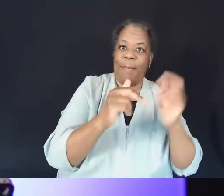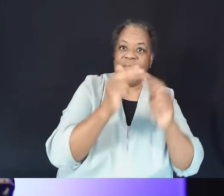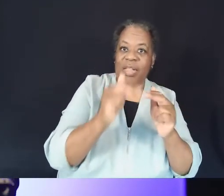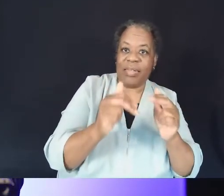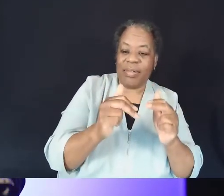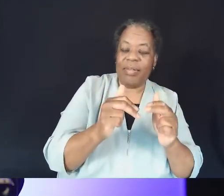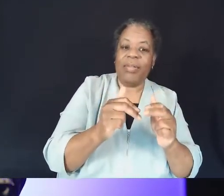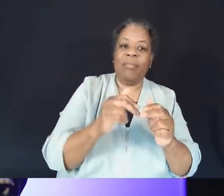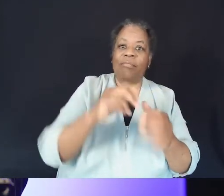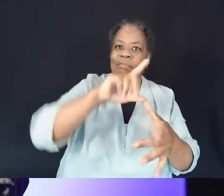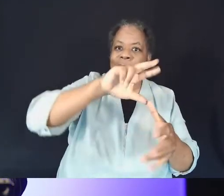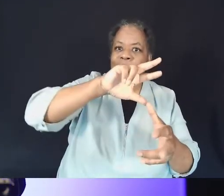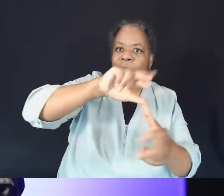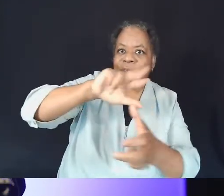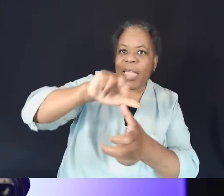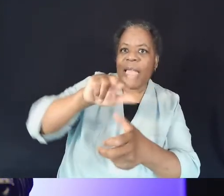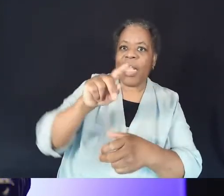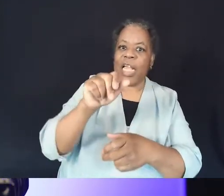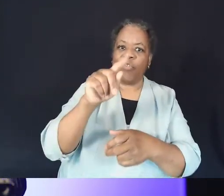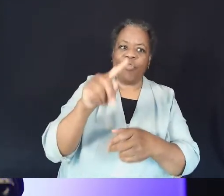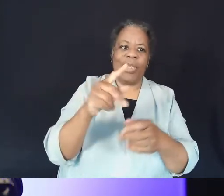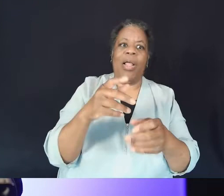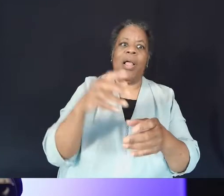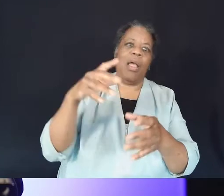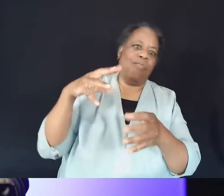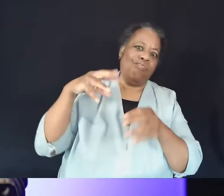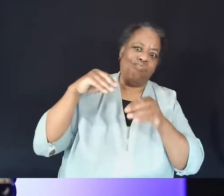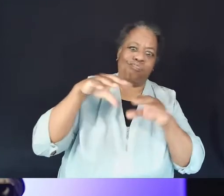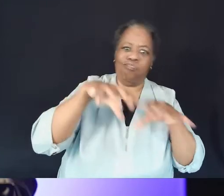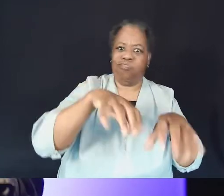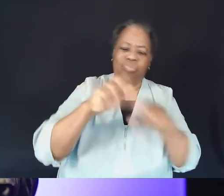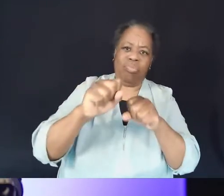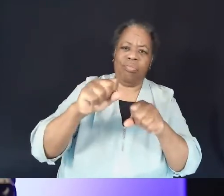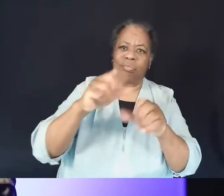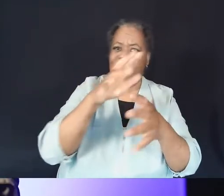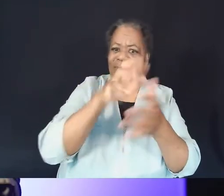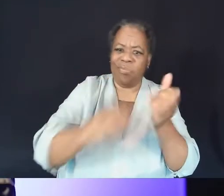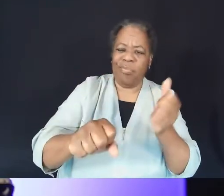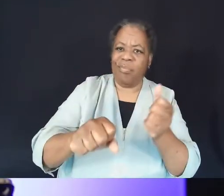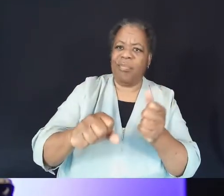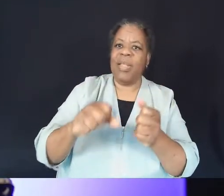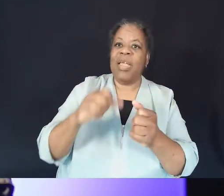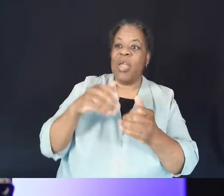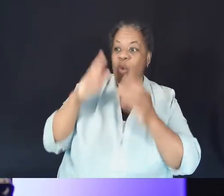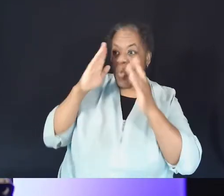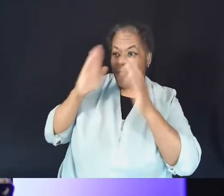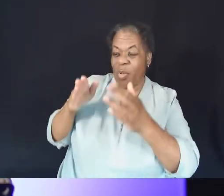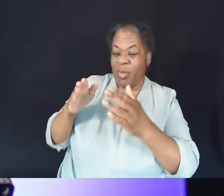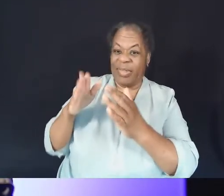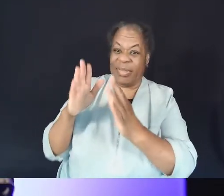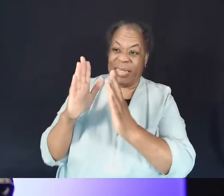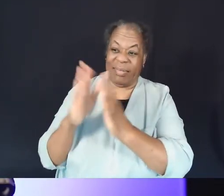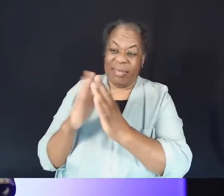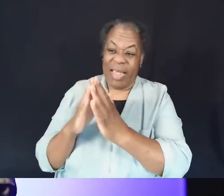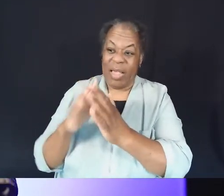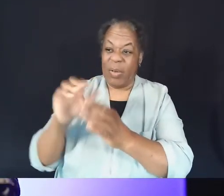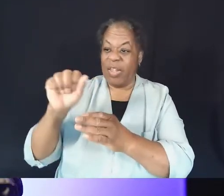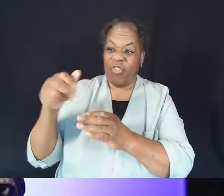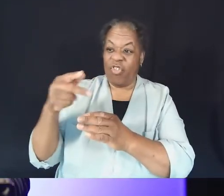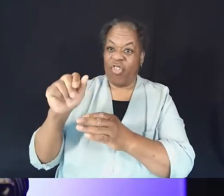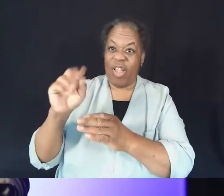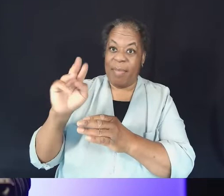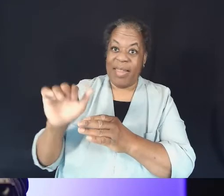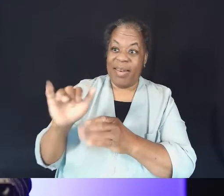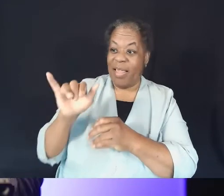focused on the town right next to New Orleans called Chalmette. Now, the story of Chalmette, Louisiana, is that when the levees broke,